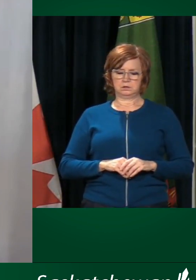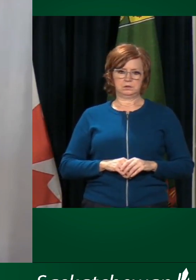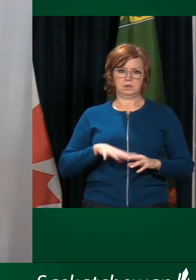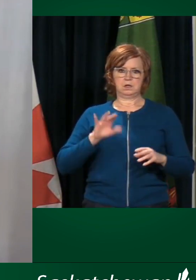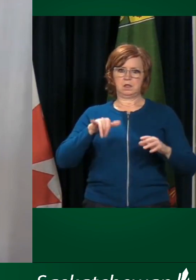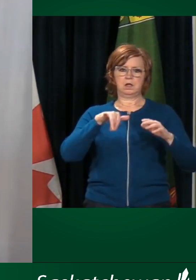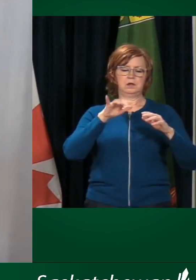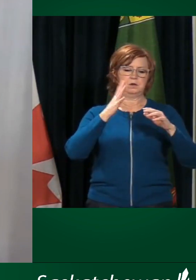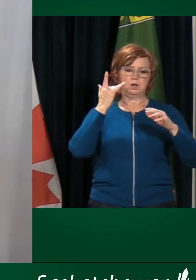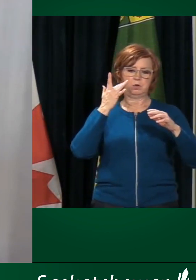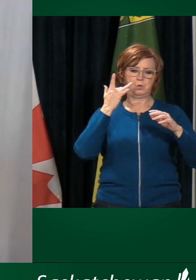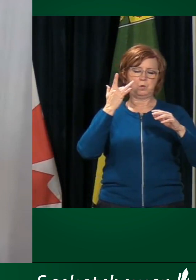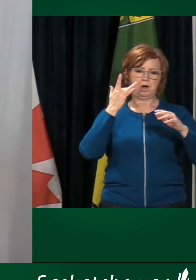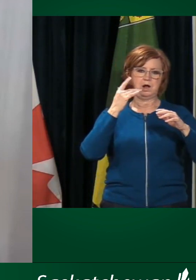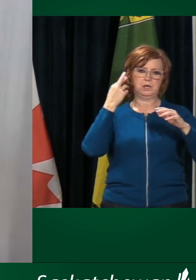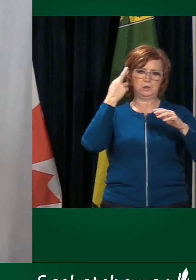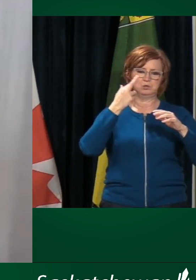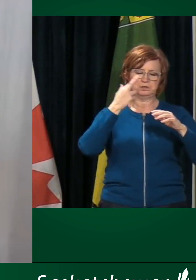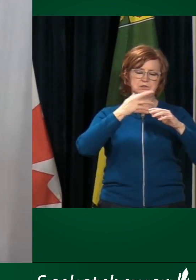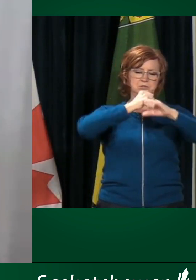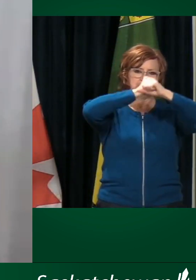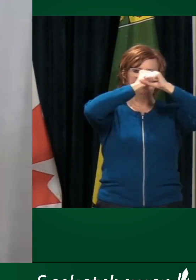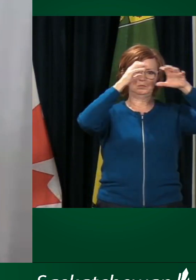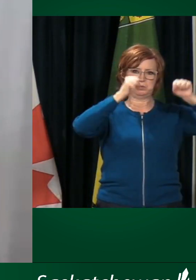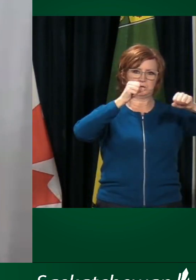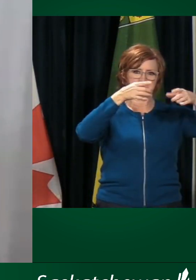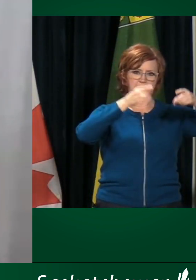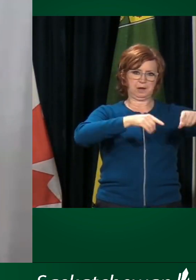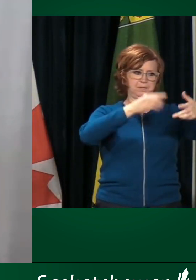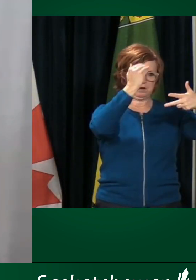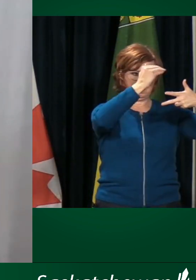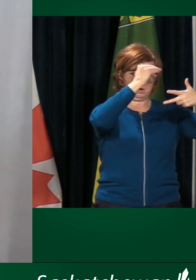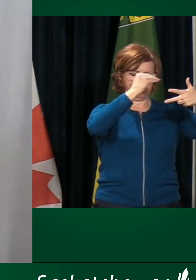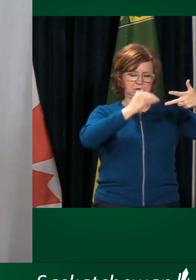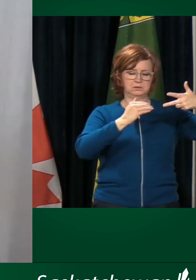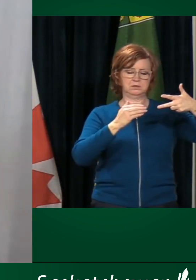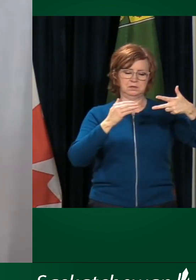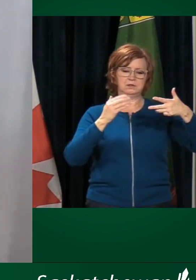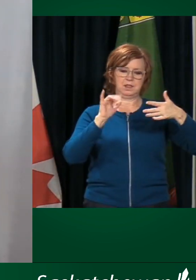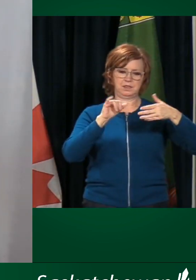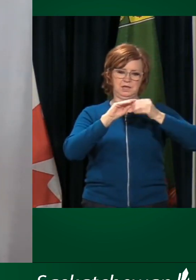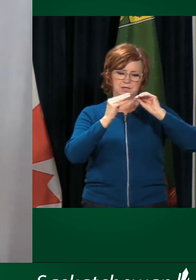be refined. And so not only do we have better evidence around